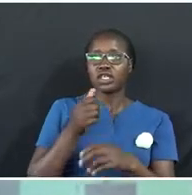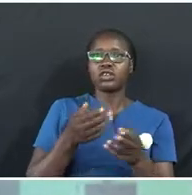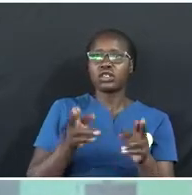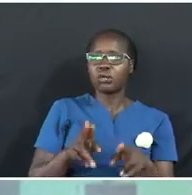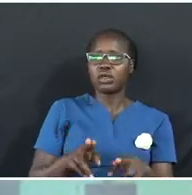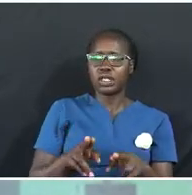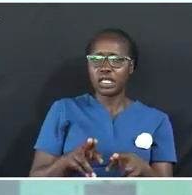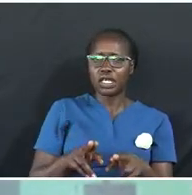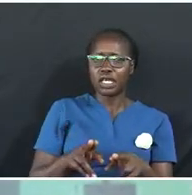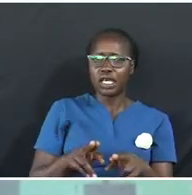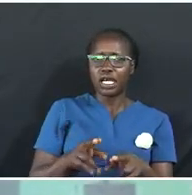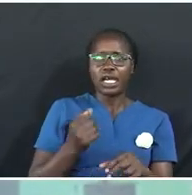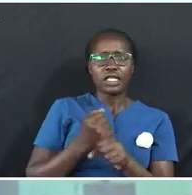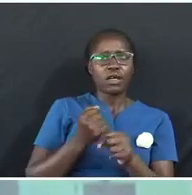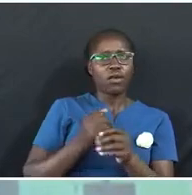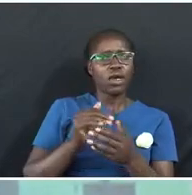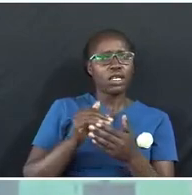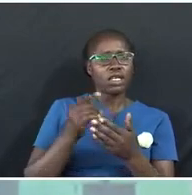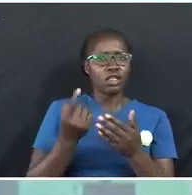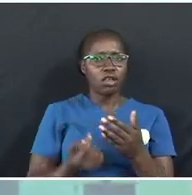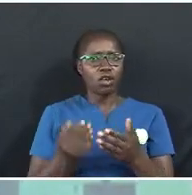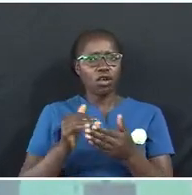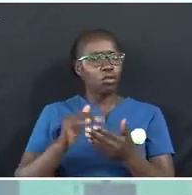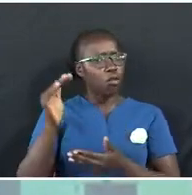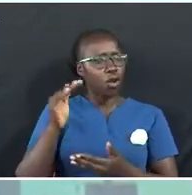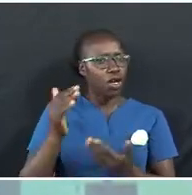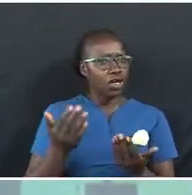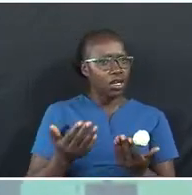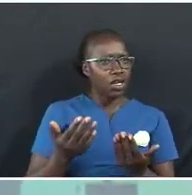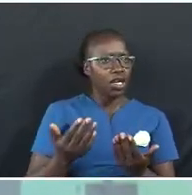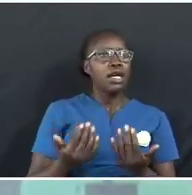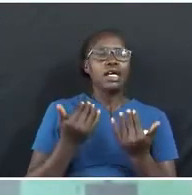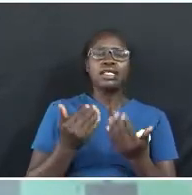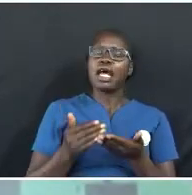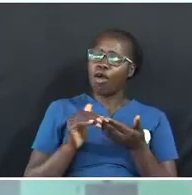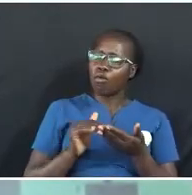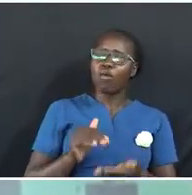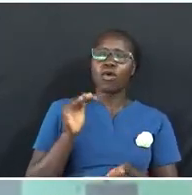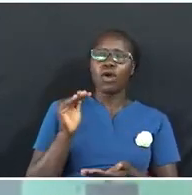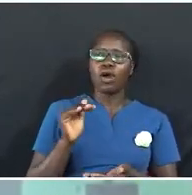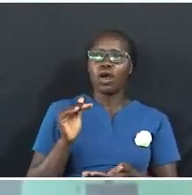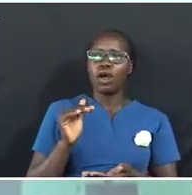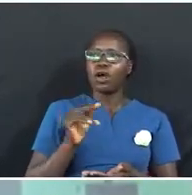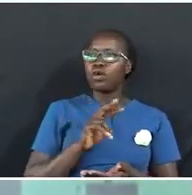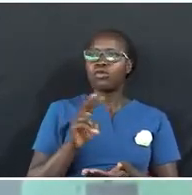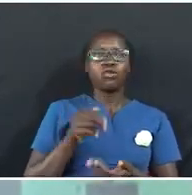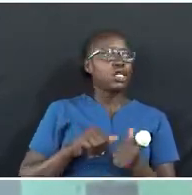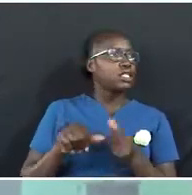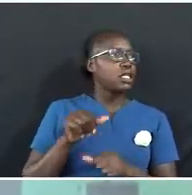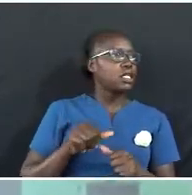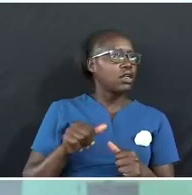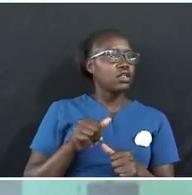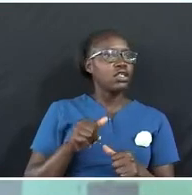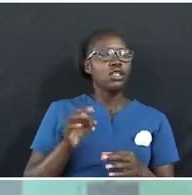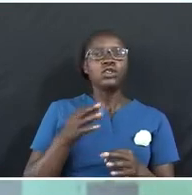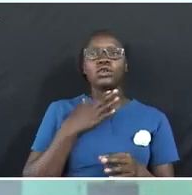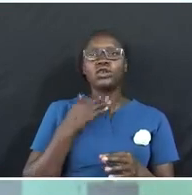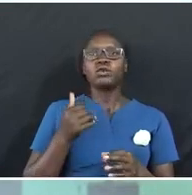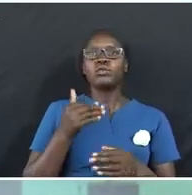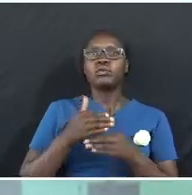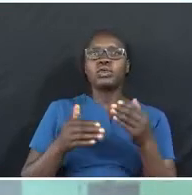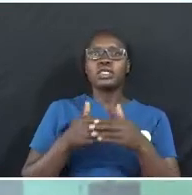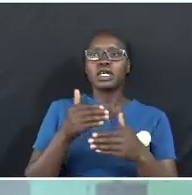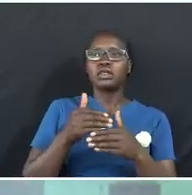activities, are they done in a lesser or in a bigger way? in a bigger way. Who doesn't want to build a house and